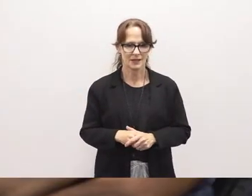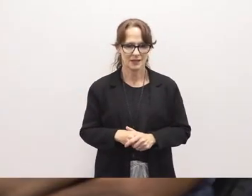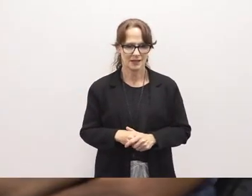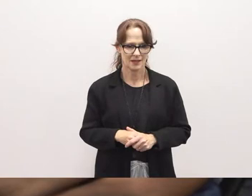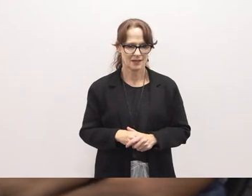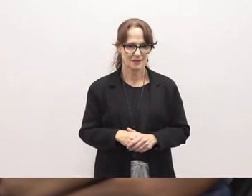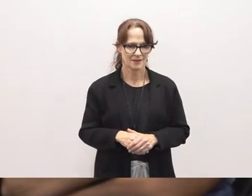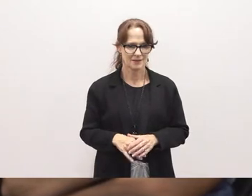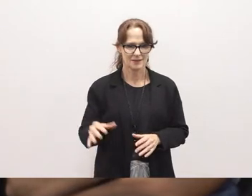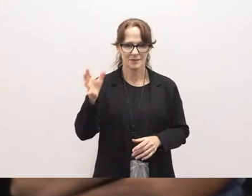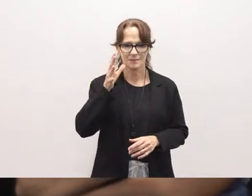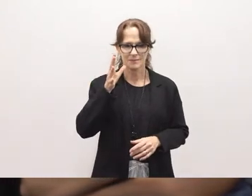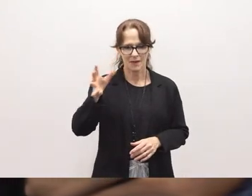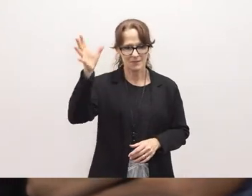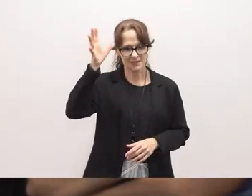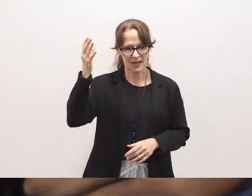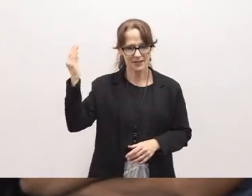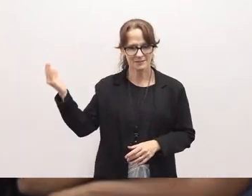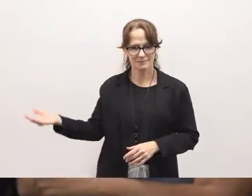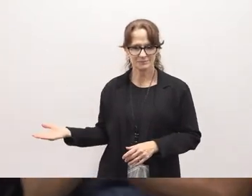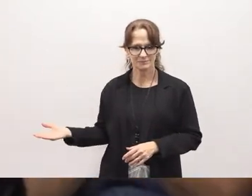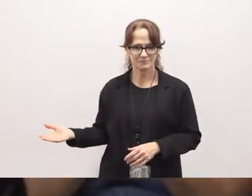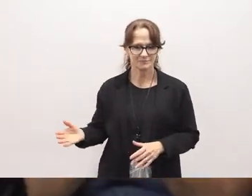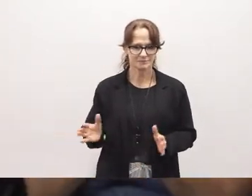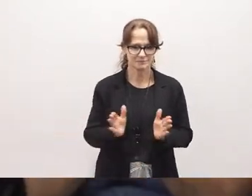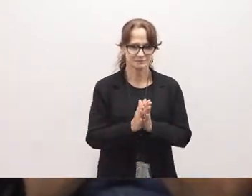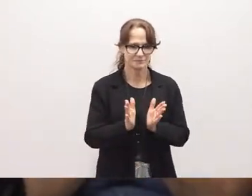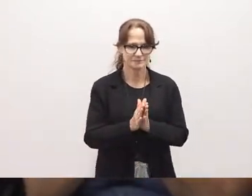I'm here with my mom and my dad. Oh.